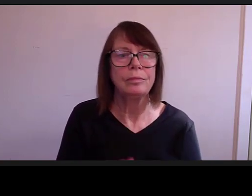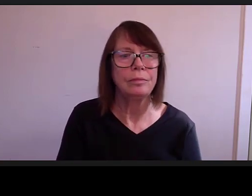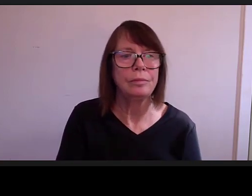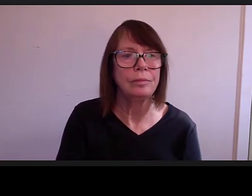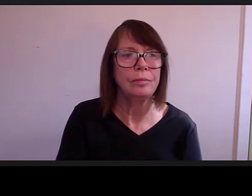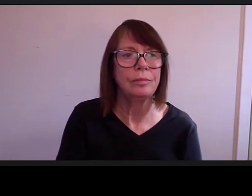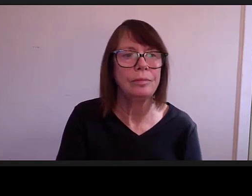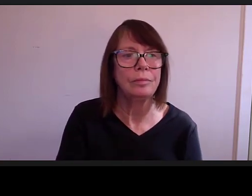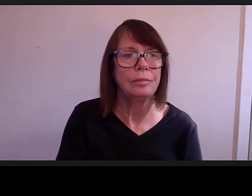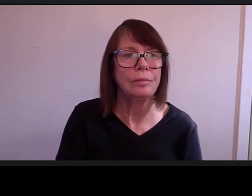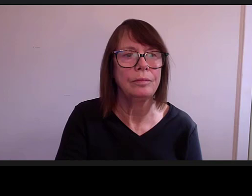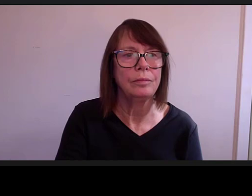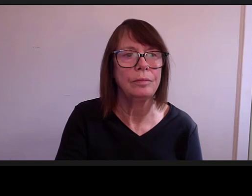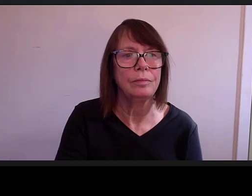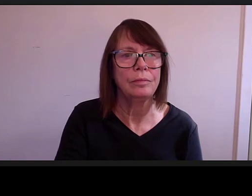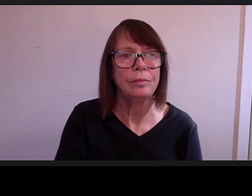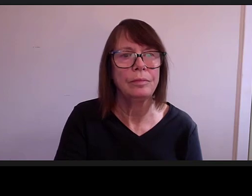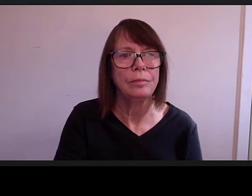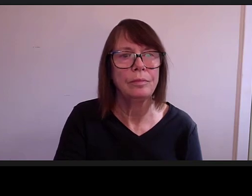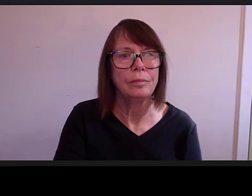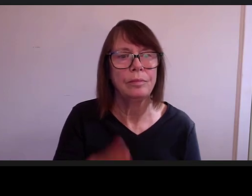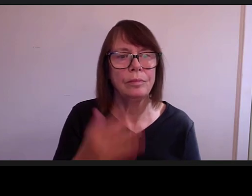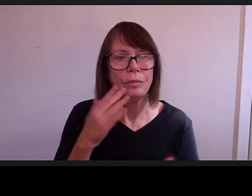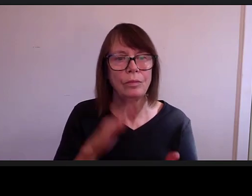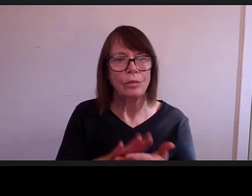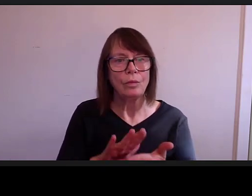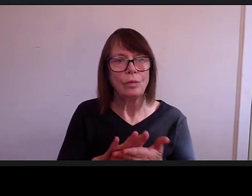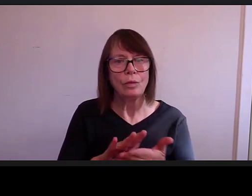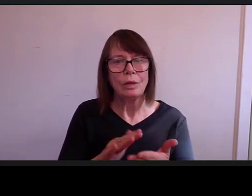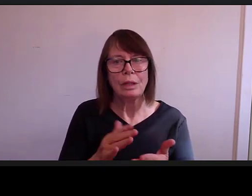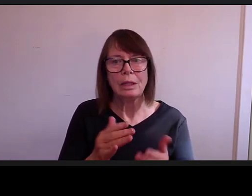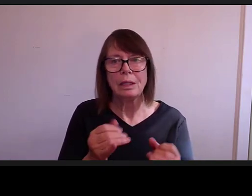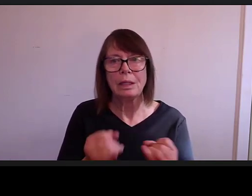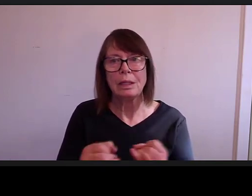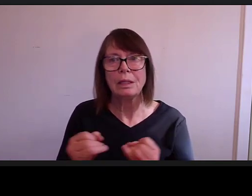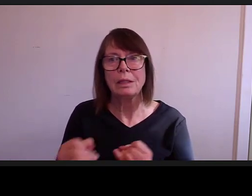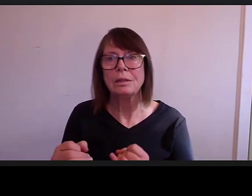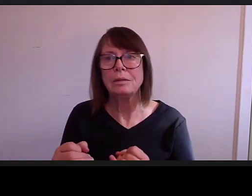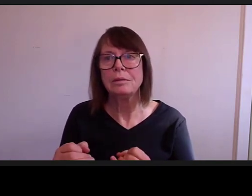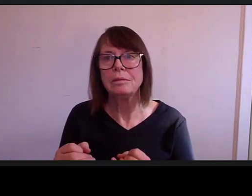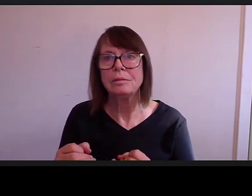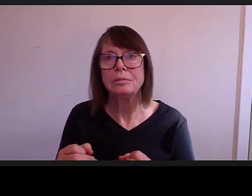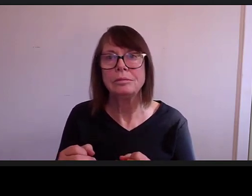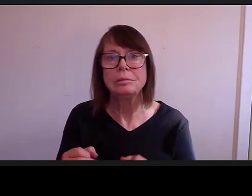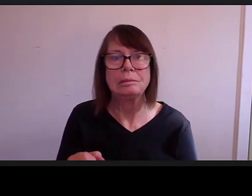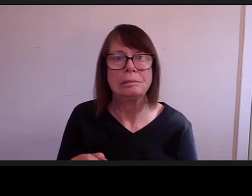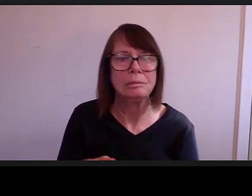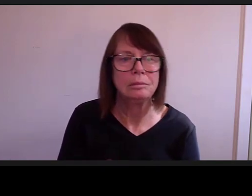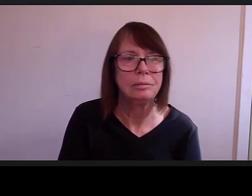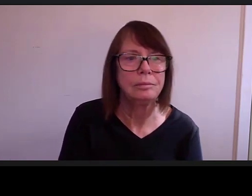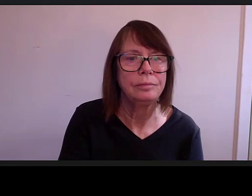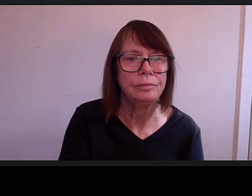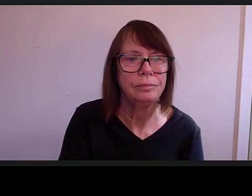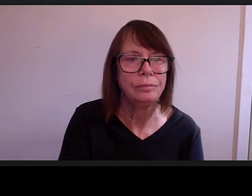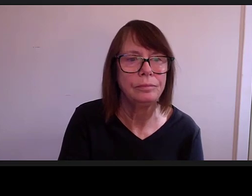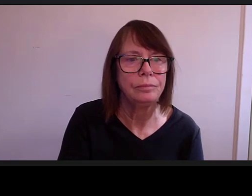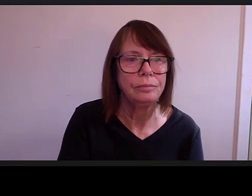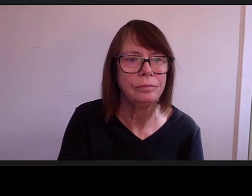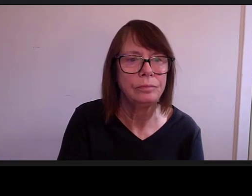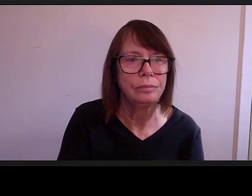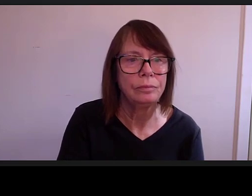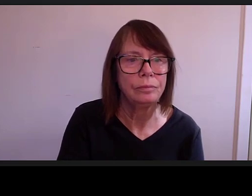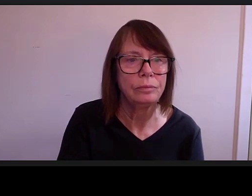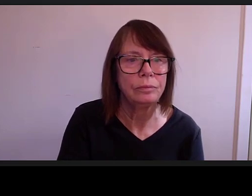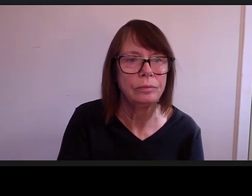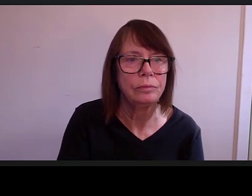similar to residential schools and Indian hospitals of the very recent past. Even entering the doors takes a